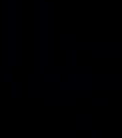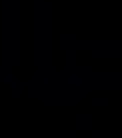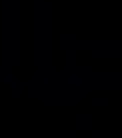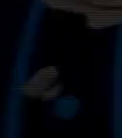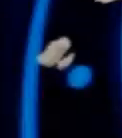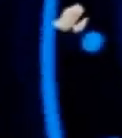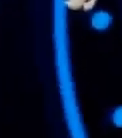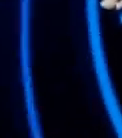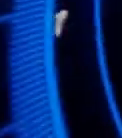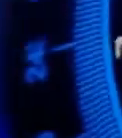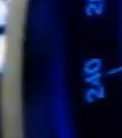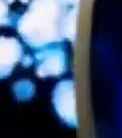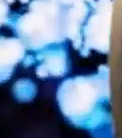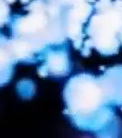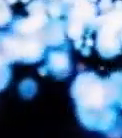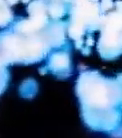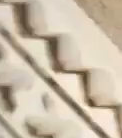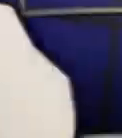hits.